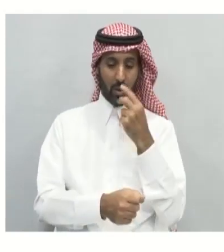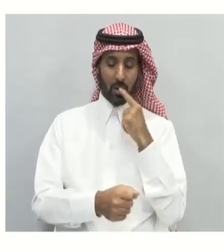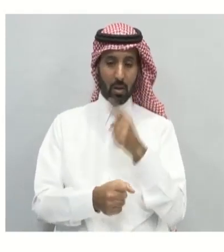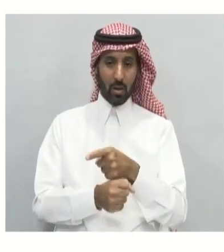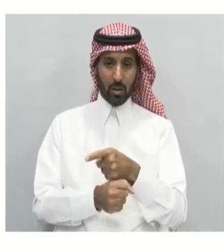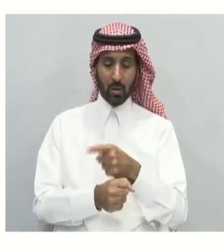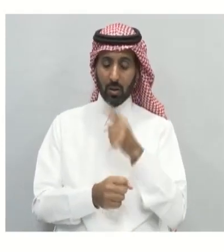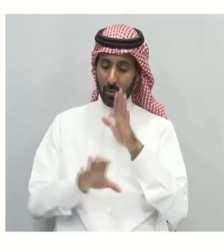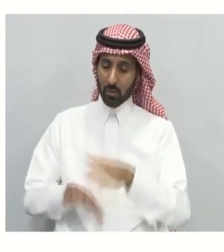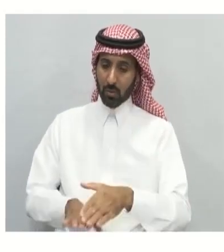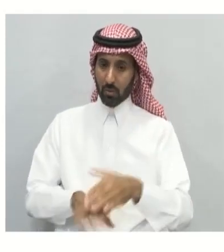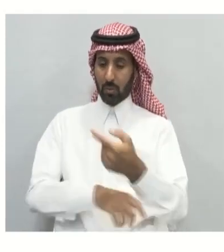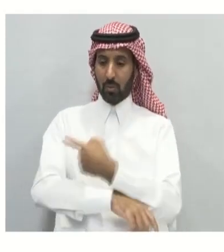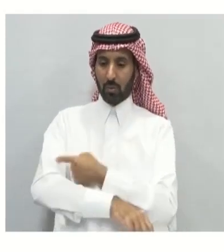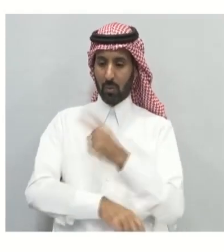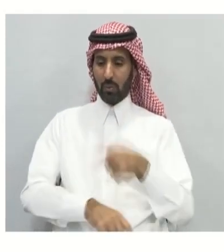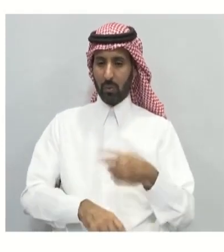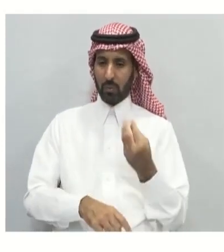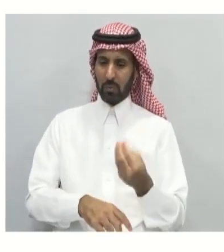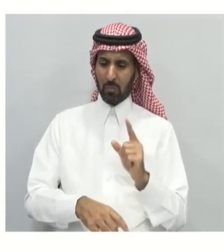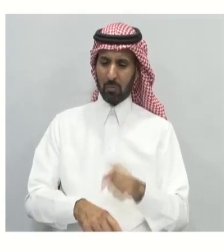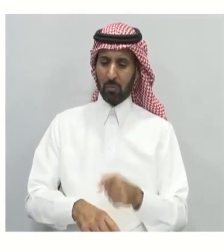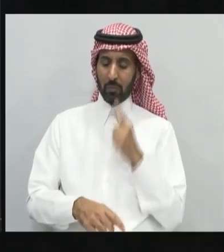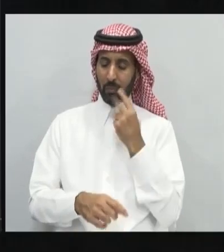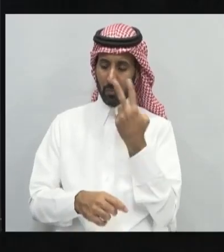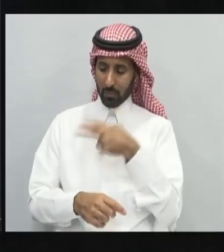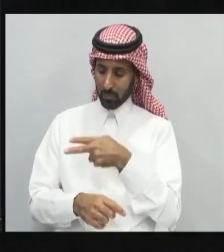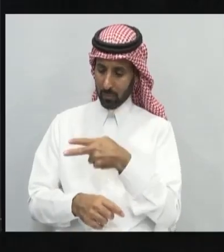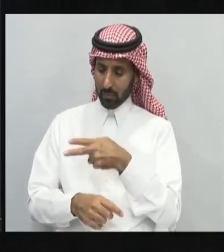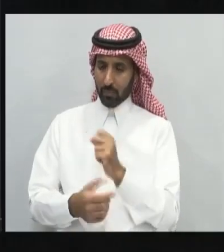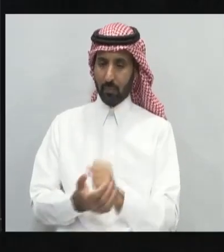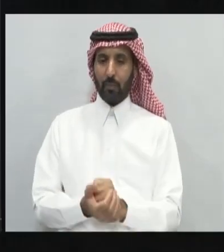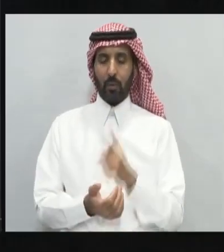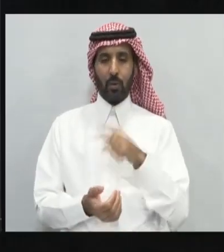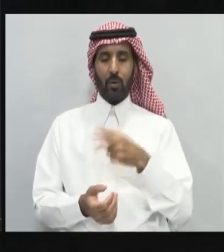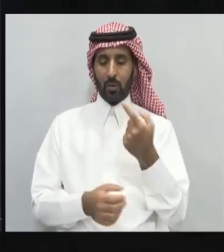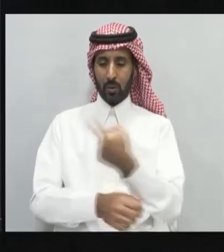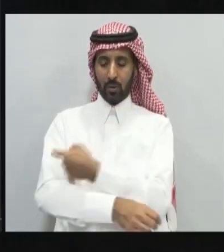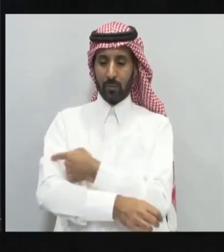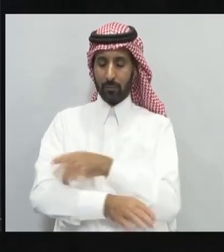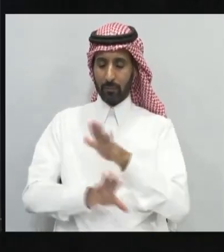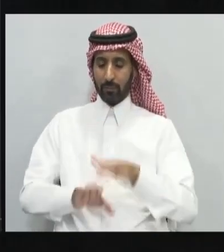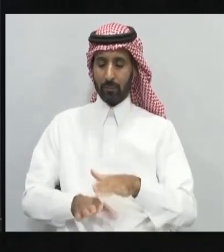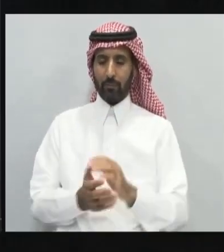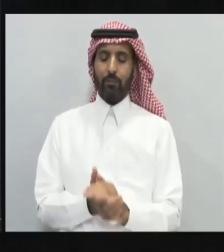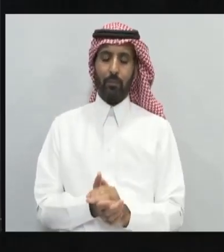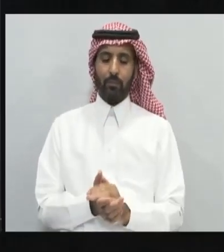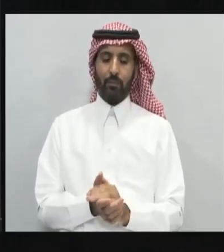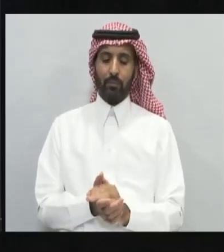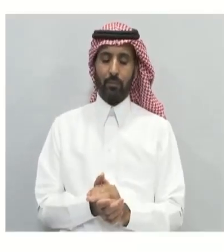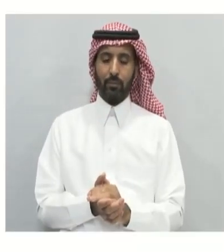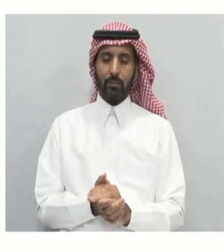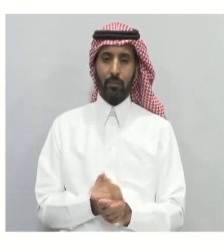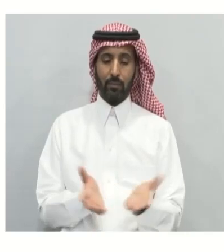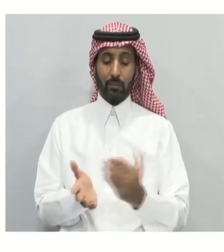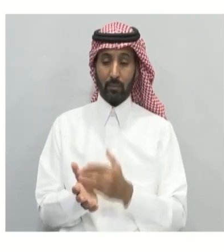recommended that he stays for a few days for supervision. So he will stay for a few days just to check up.